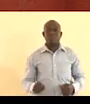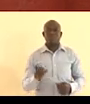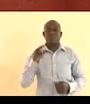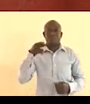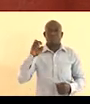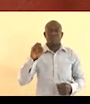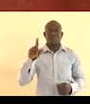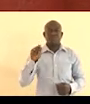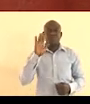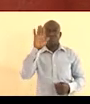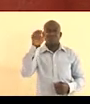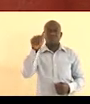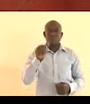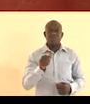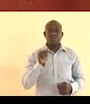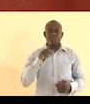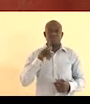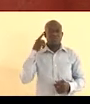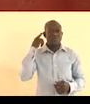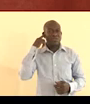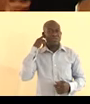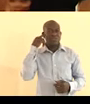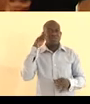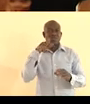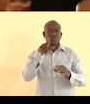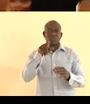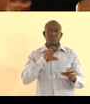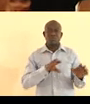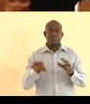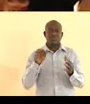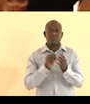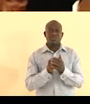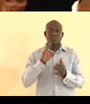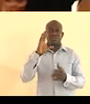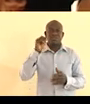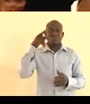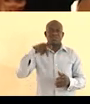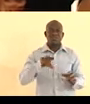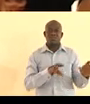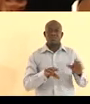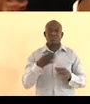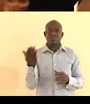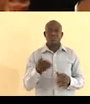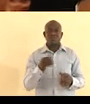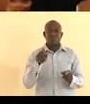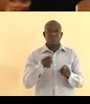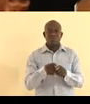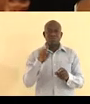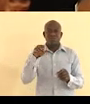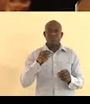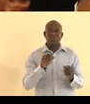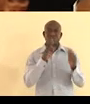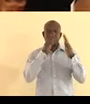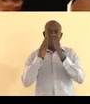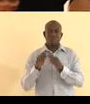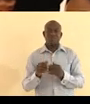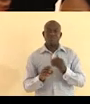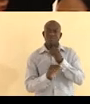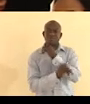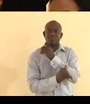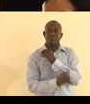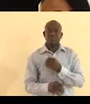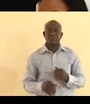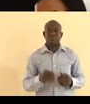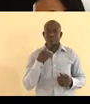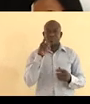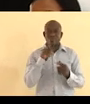heal yourself. What we have heard you did at Capernaum, do here also in your own country.'" And he